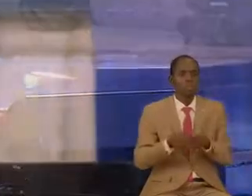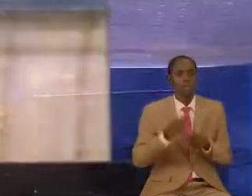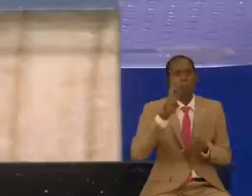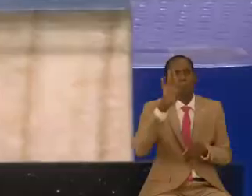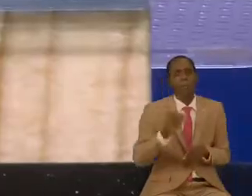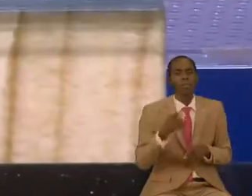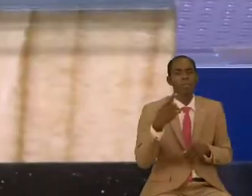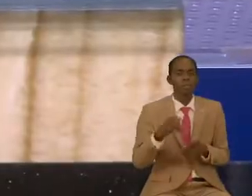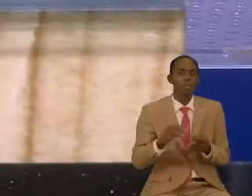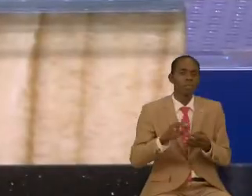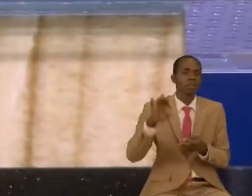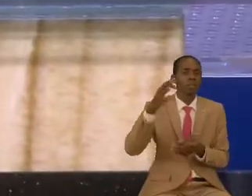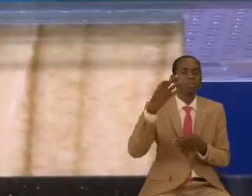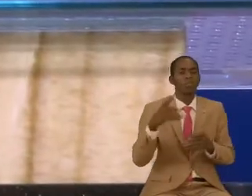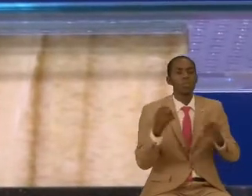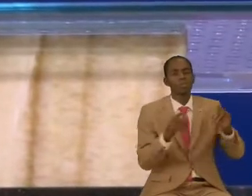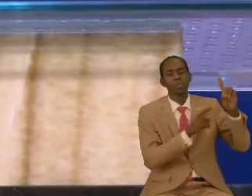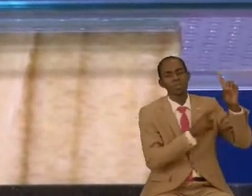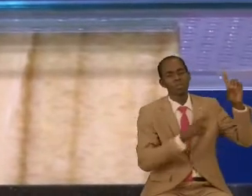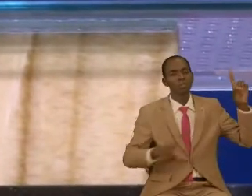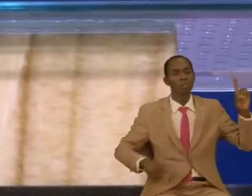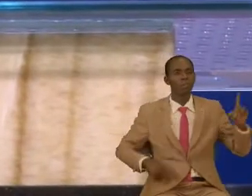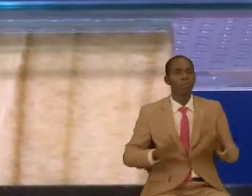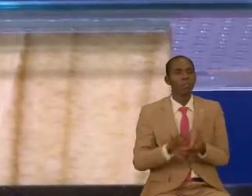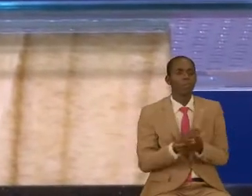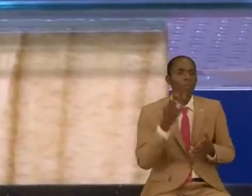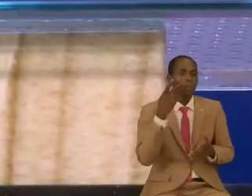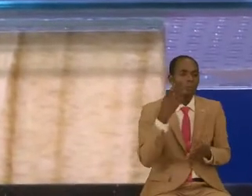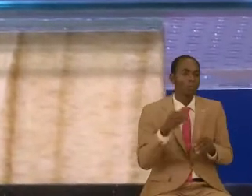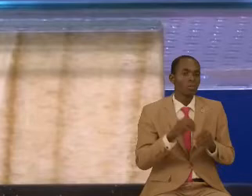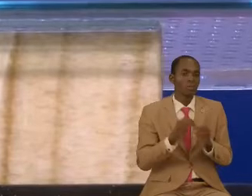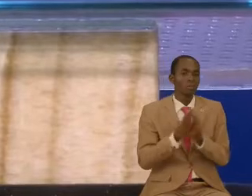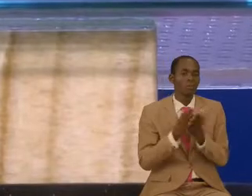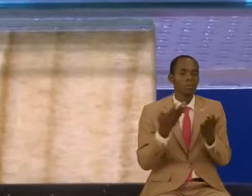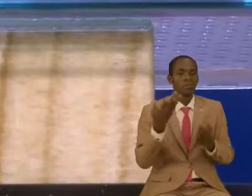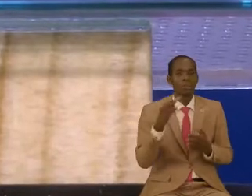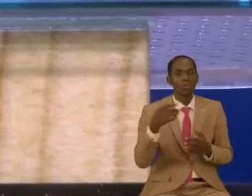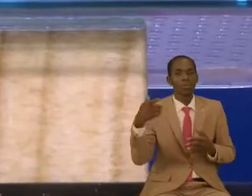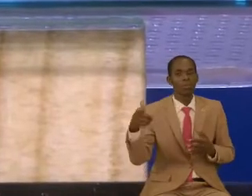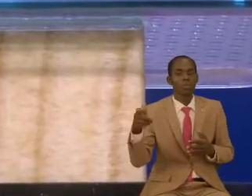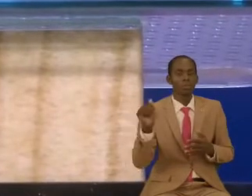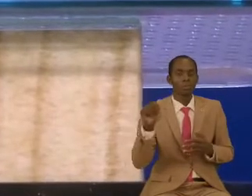the Spirit of the Lord. Look at